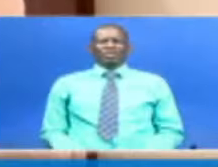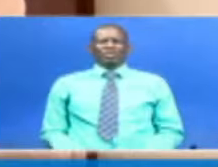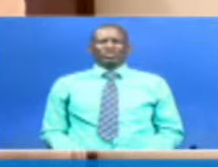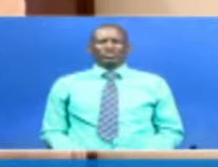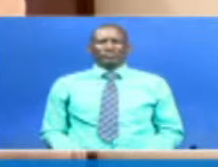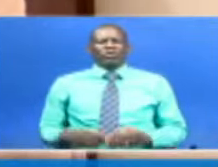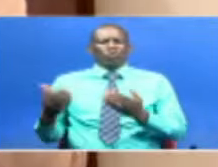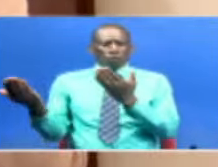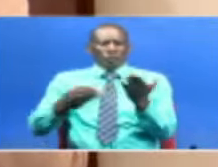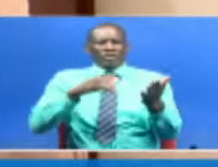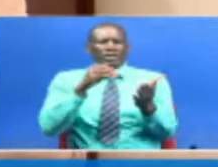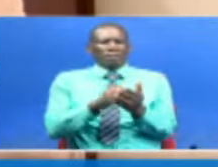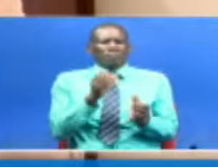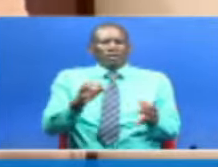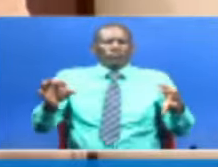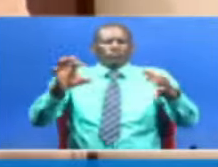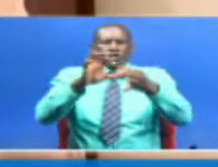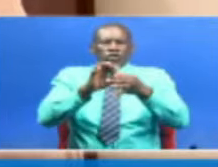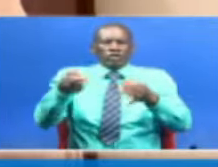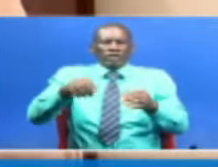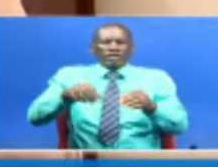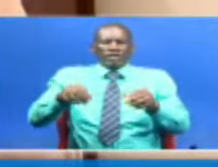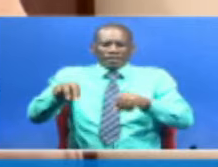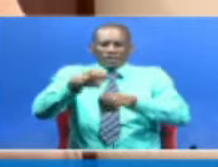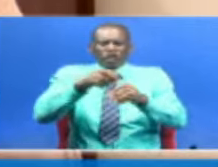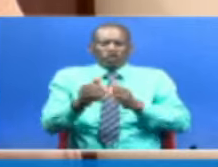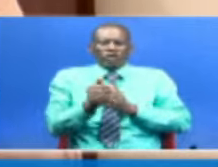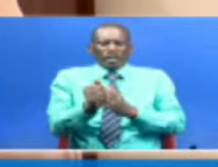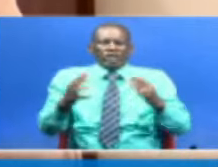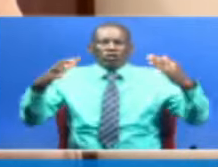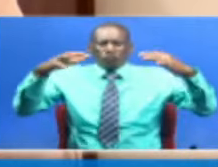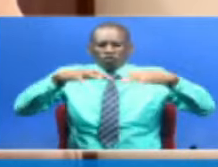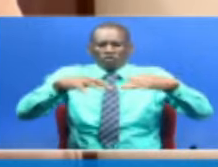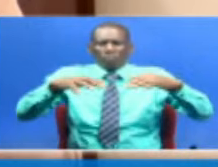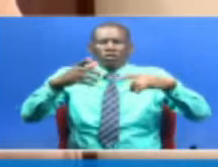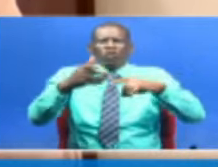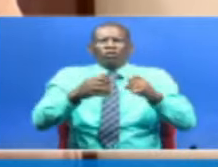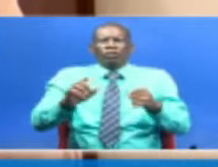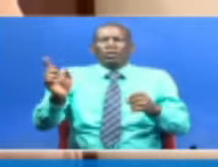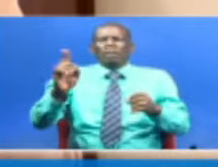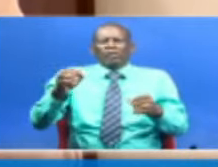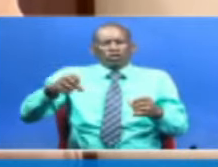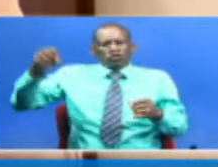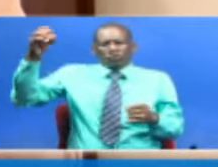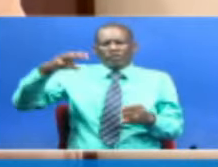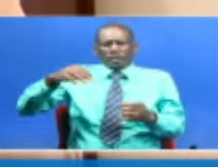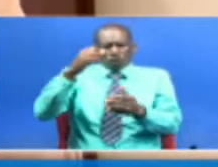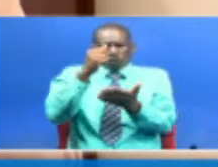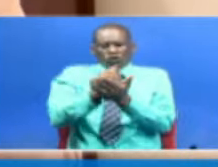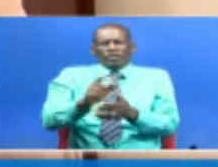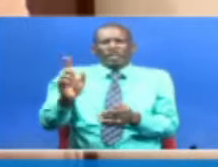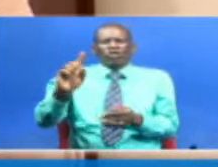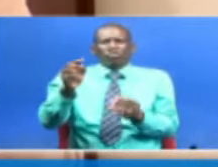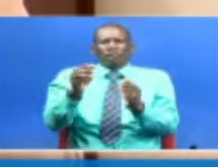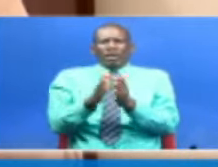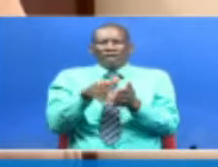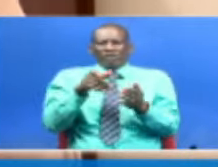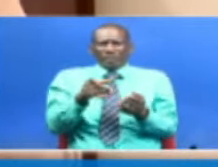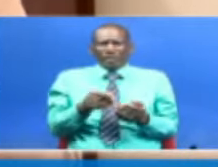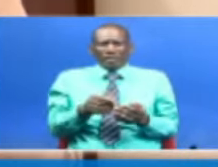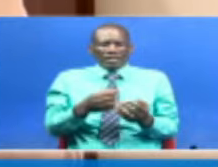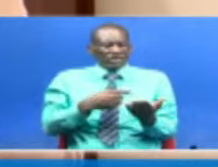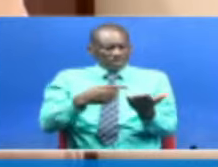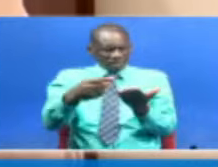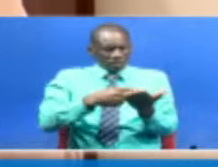Welcome back. If you're just joining us, this is the Nation Leadership Forum live from the Ministry of Energy headquarters in Nairobi. And this is a spin-off conversation